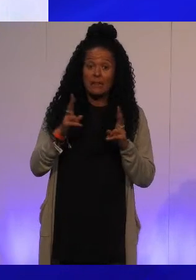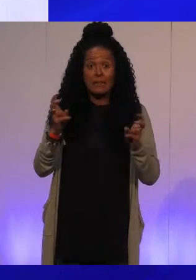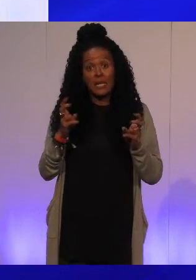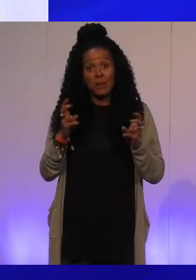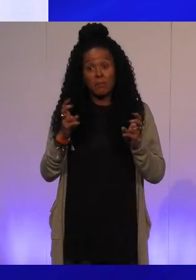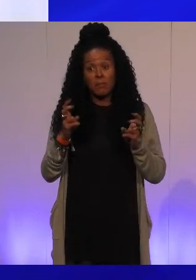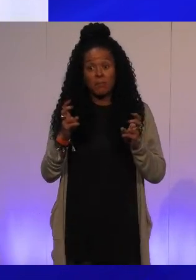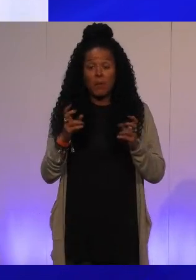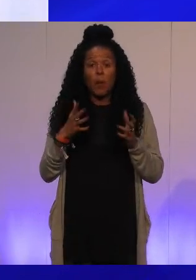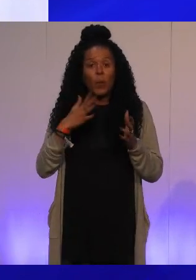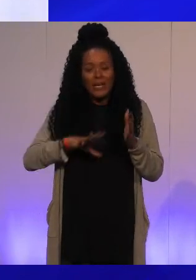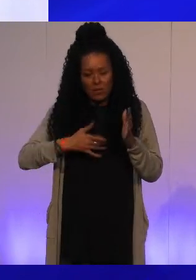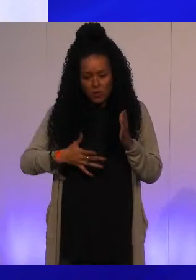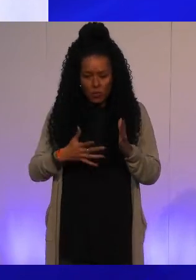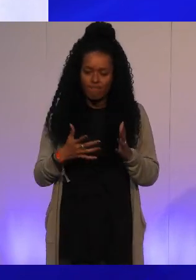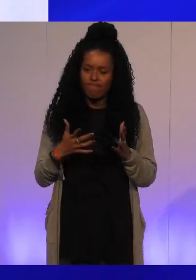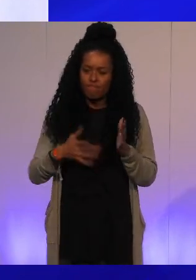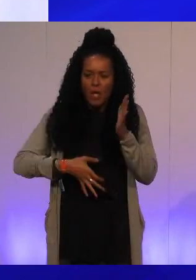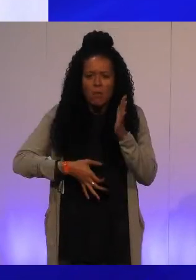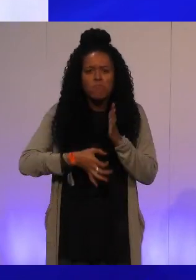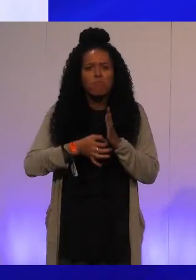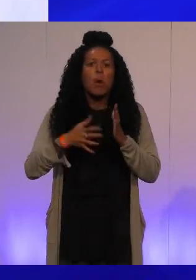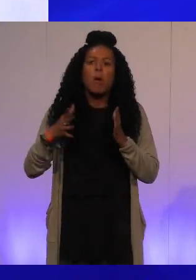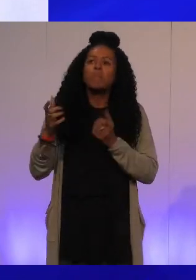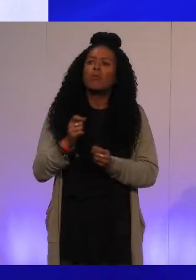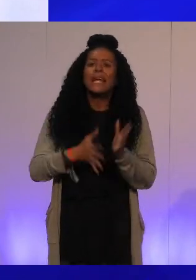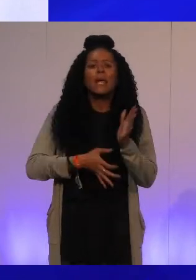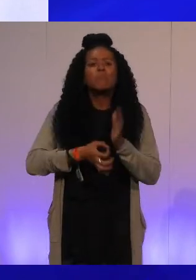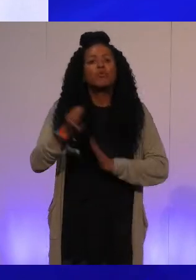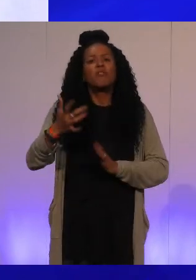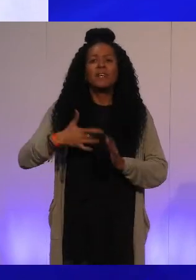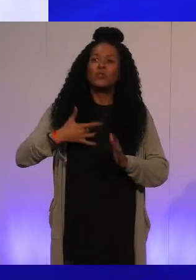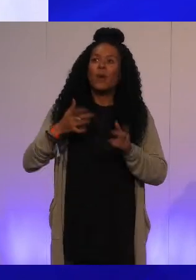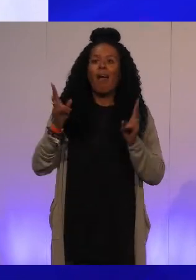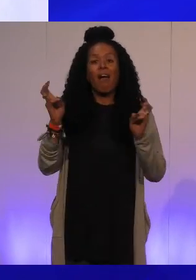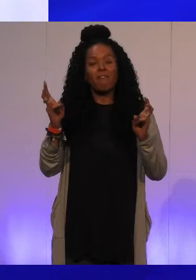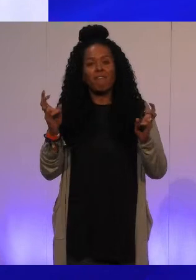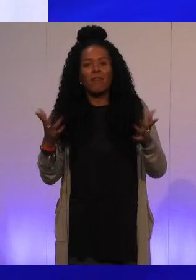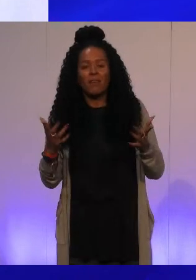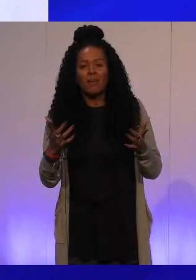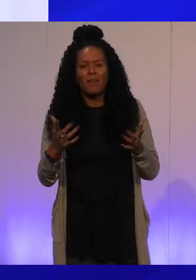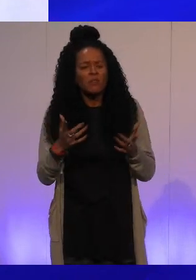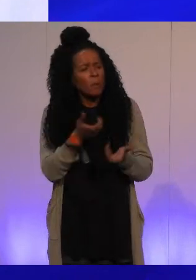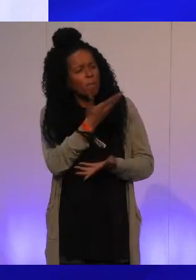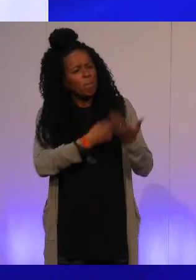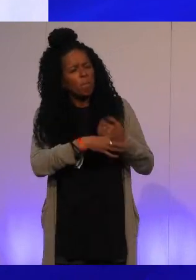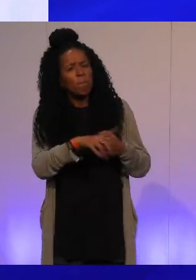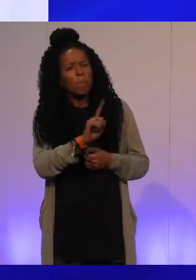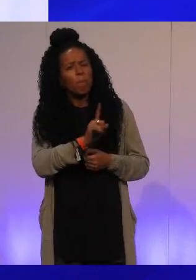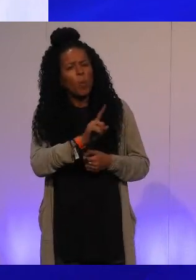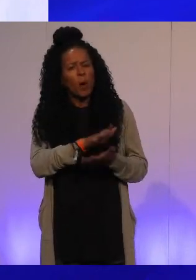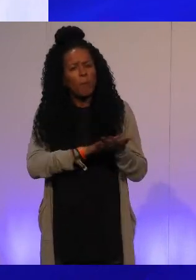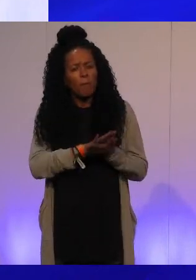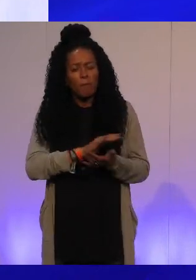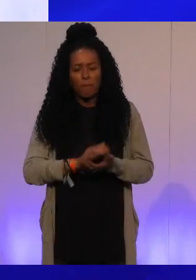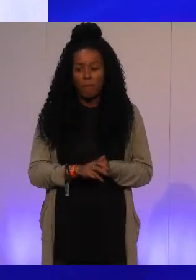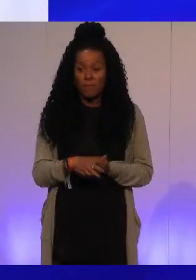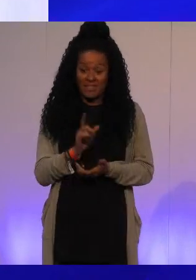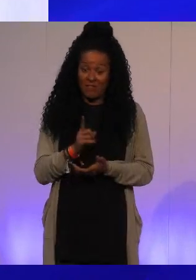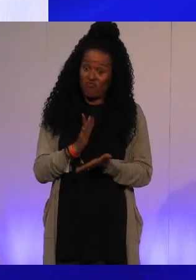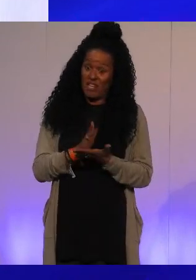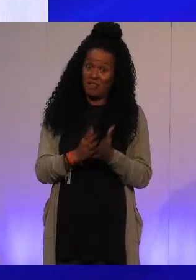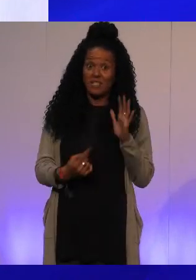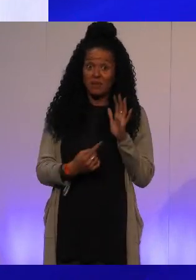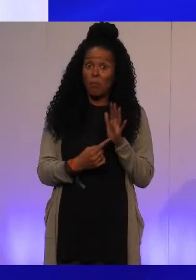strategy about bringing improvement to life. Yeah. So a bit about that, if you would. Yes, I mean, in some ways, to me, this is the most important of all,